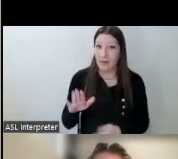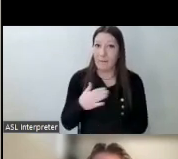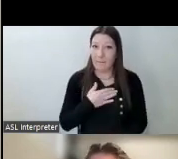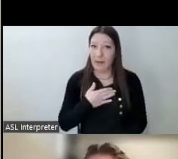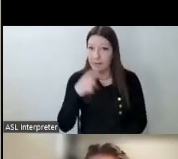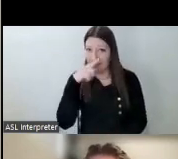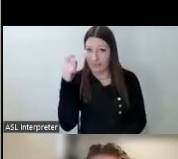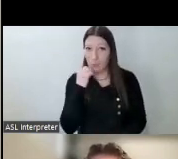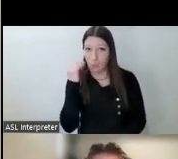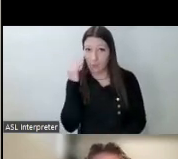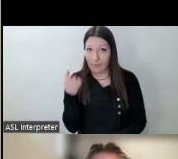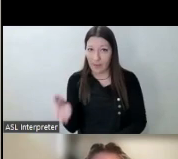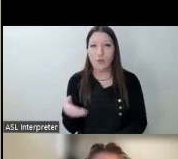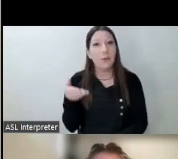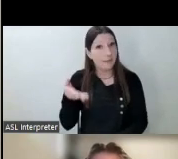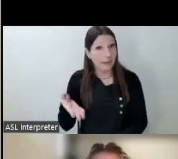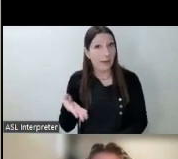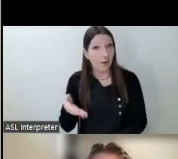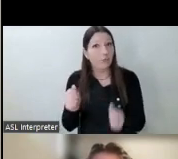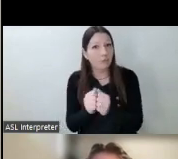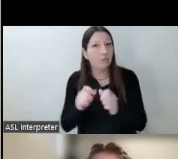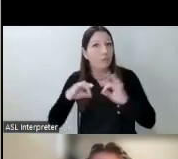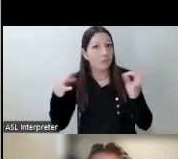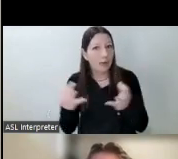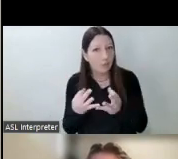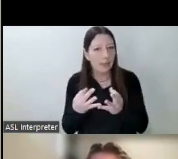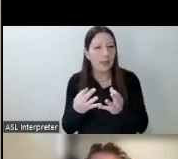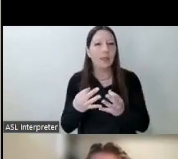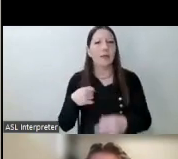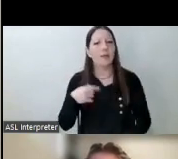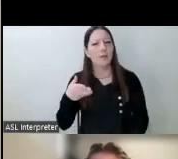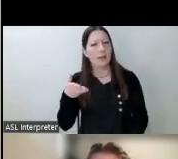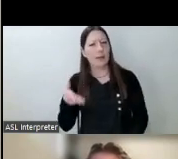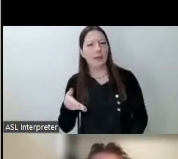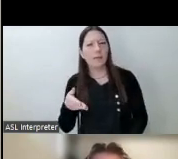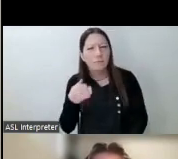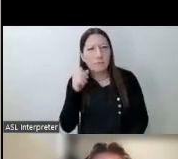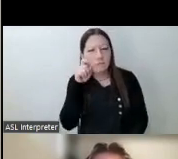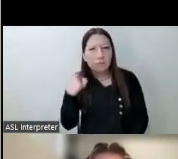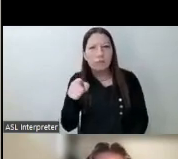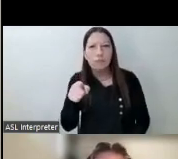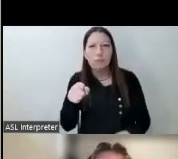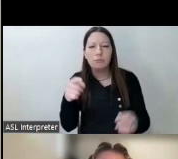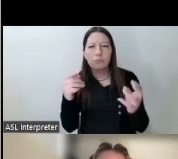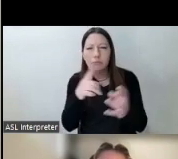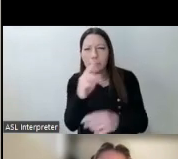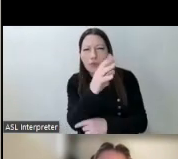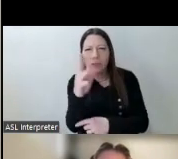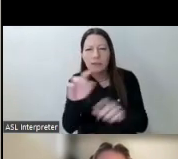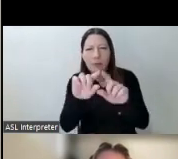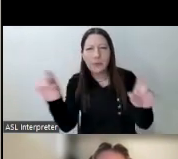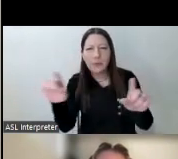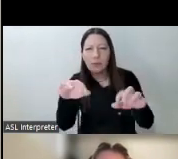and across the bay from where we were located, we began to see a lot of heavy, dark smoke rising up beyond the tree line. And from where